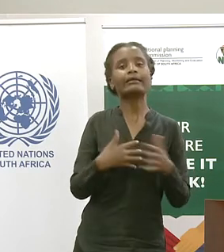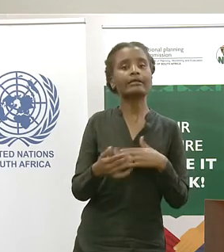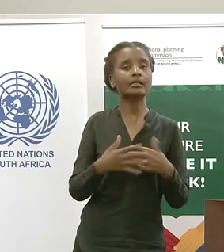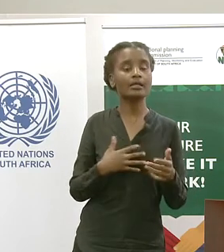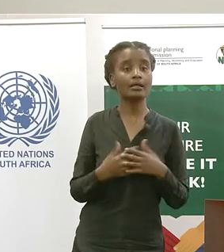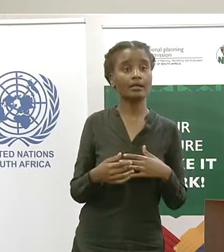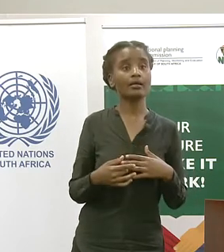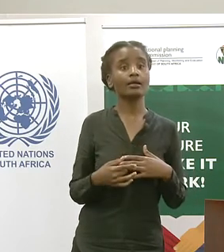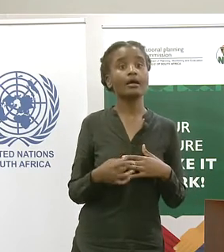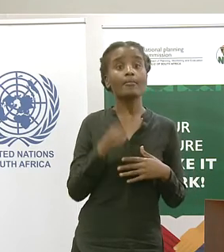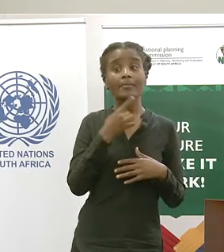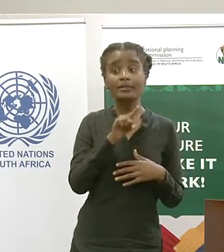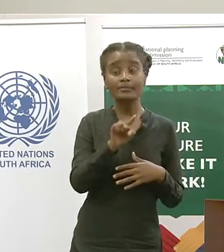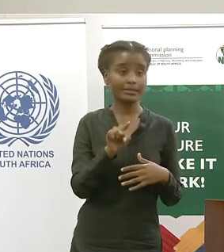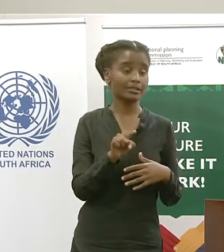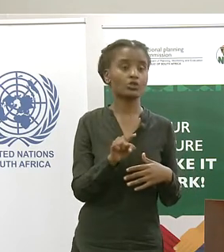very expensive life.